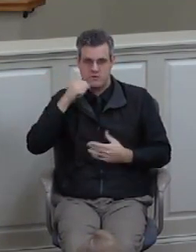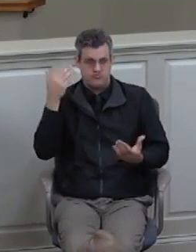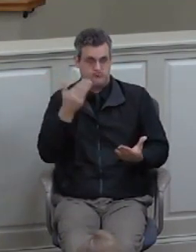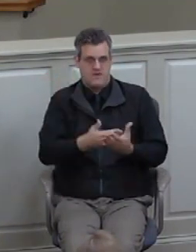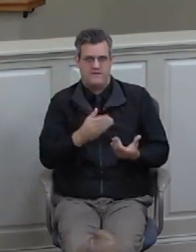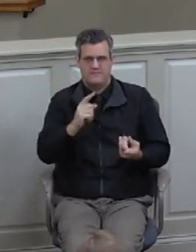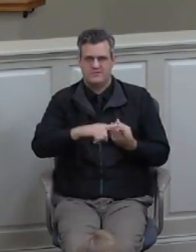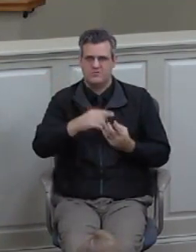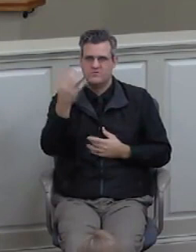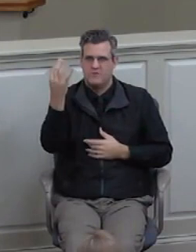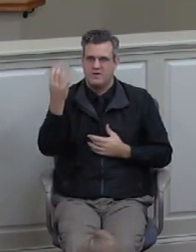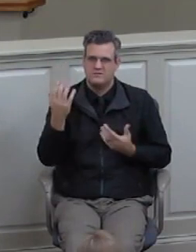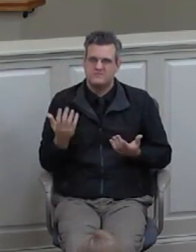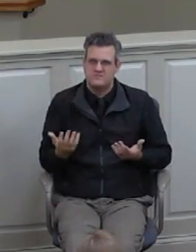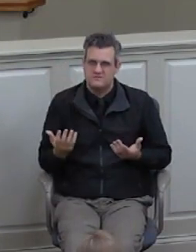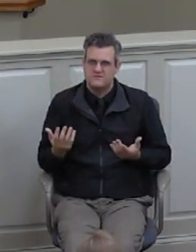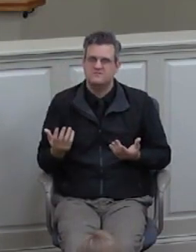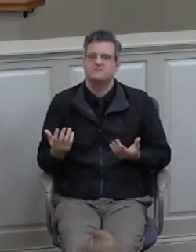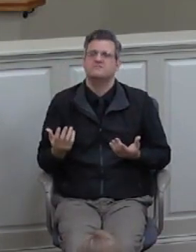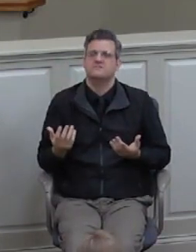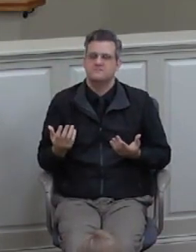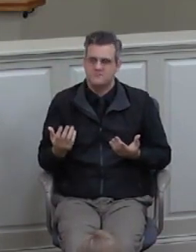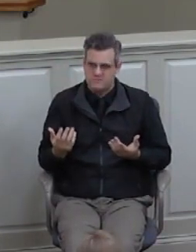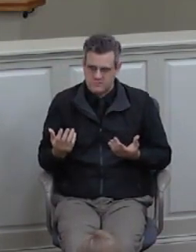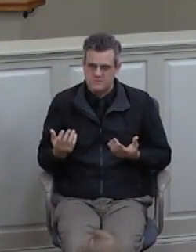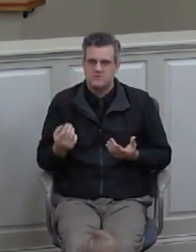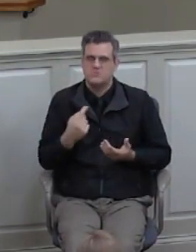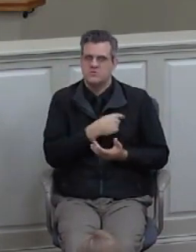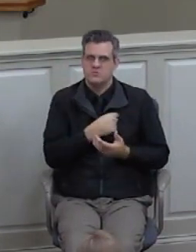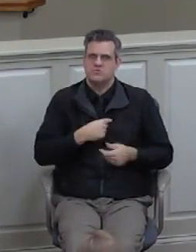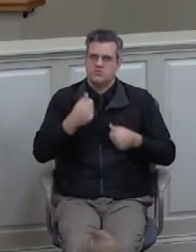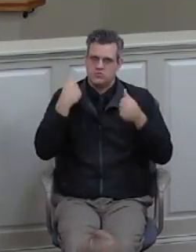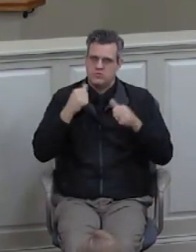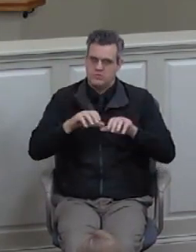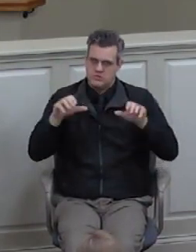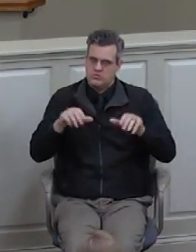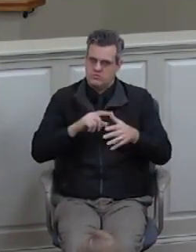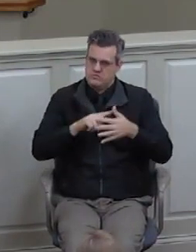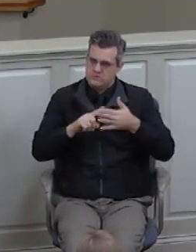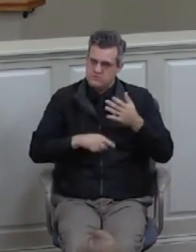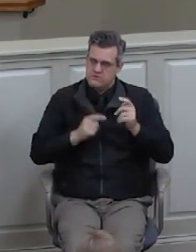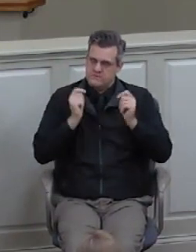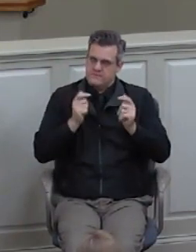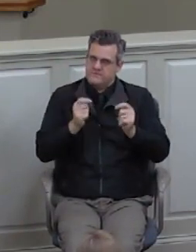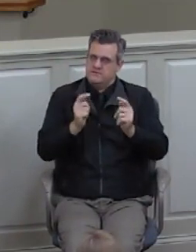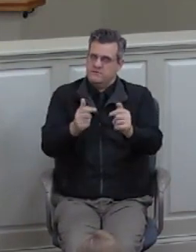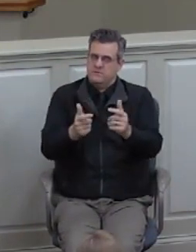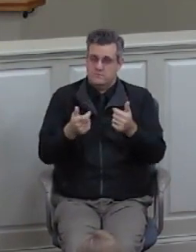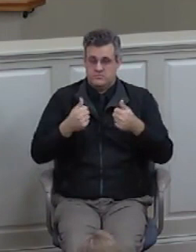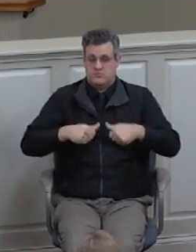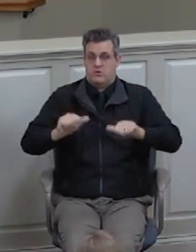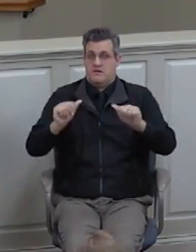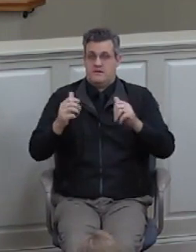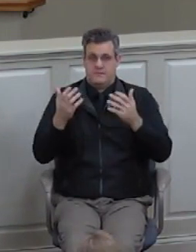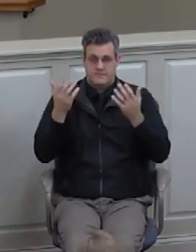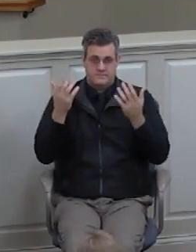till Friday. So we are very much trying to do what we can as quickly as we can, but we